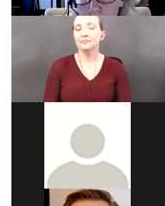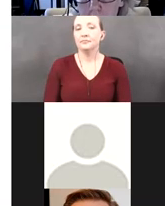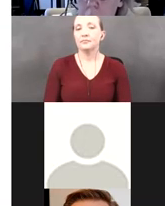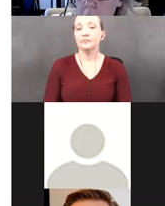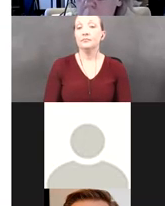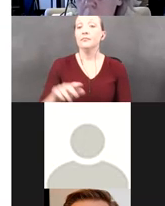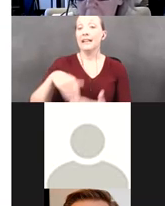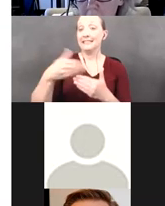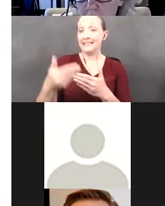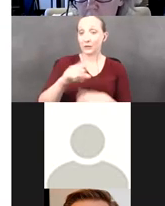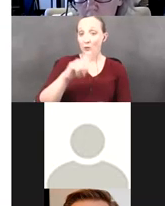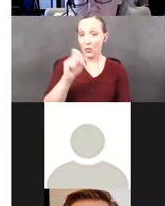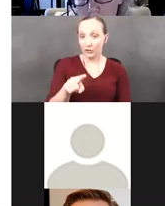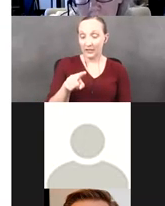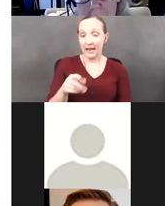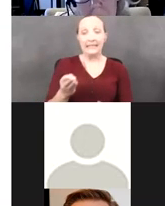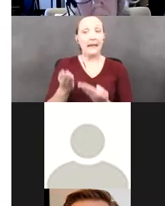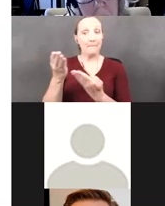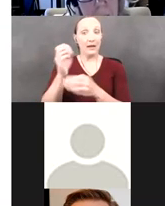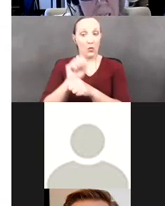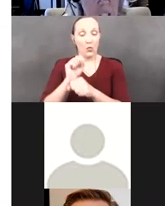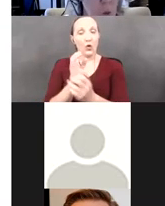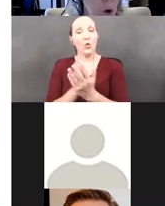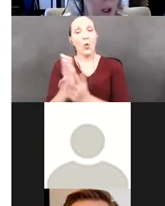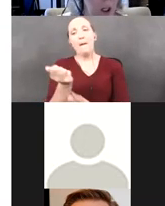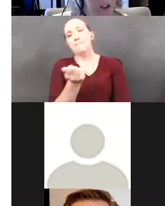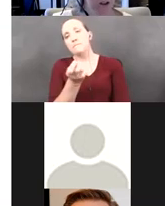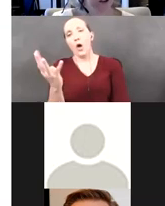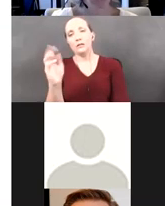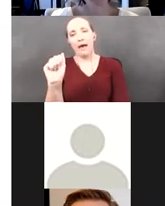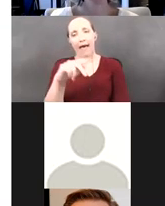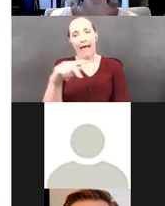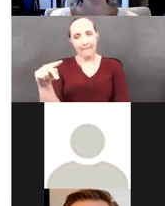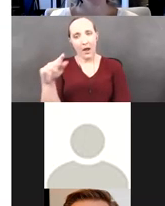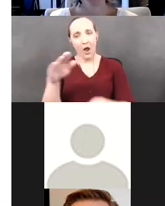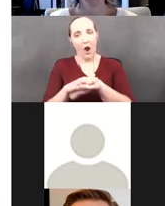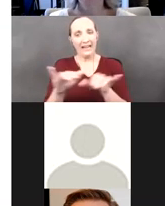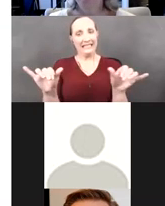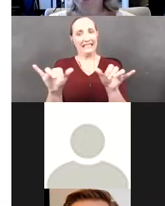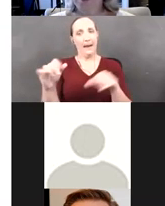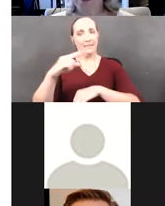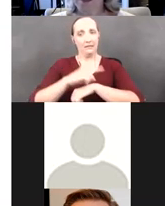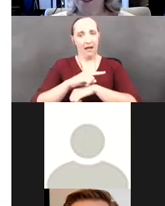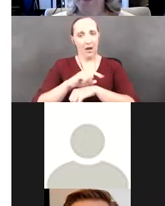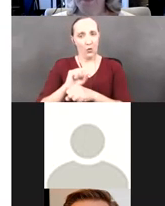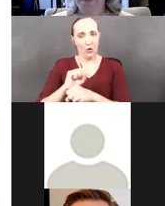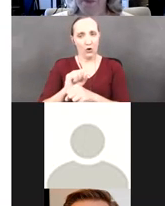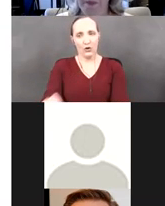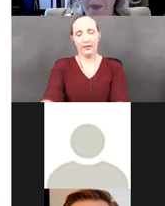work through ¿podemos multiple entregar apps trabajo a on the través de same day's aplicaciones work? múltiples en el trabajo del mismo